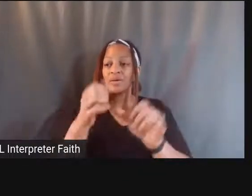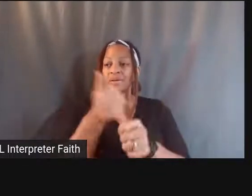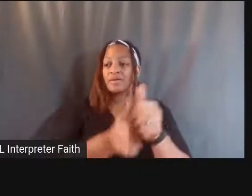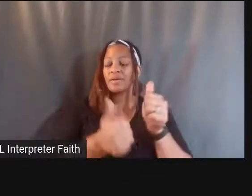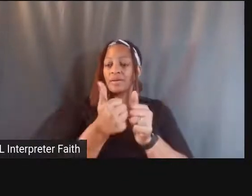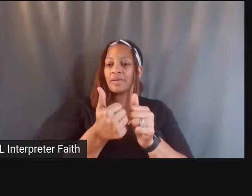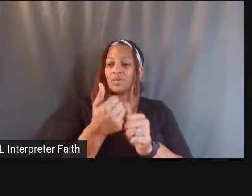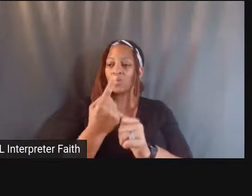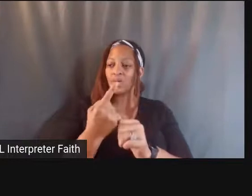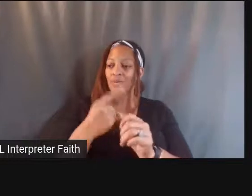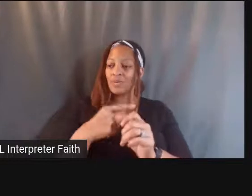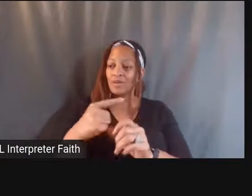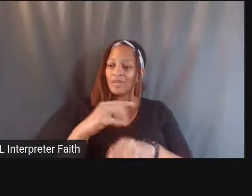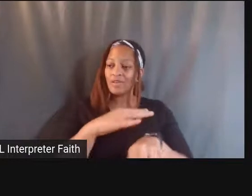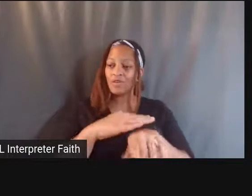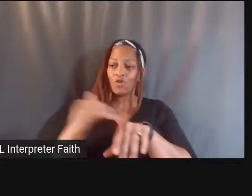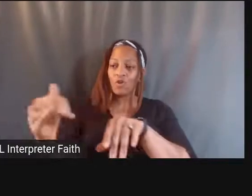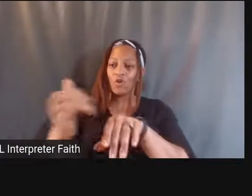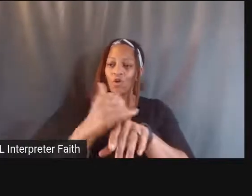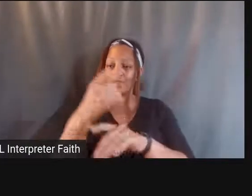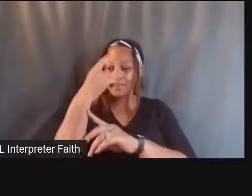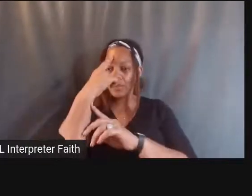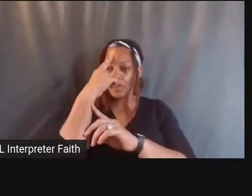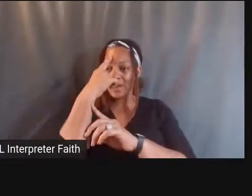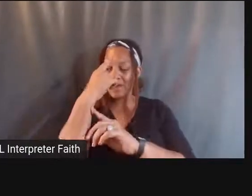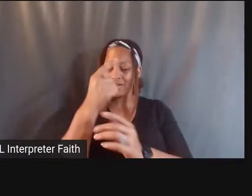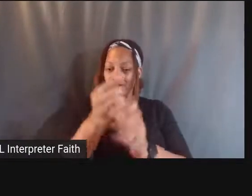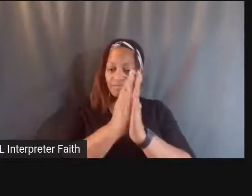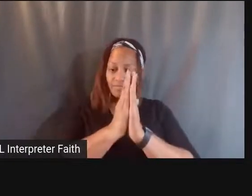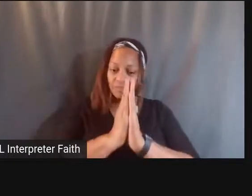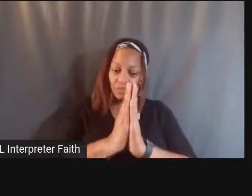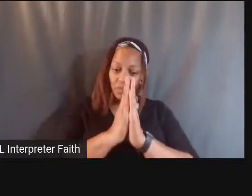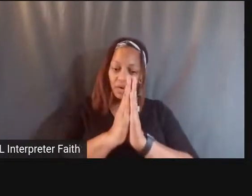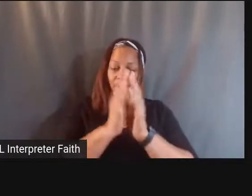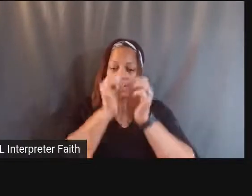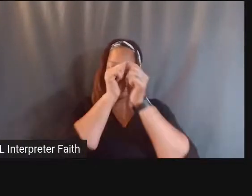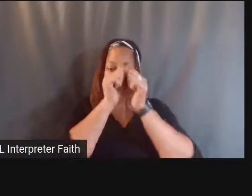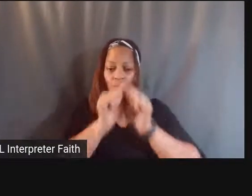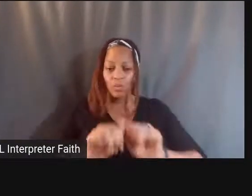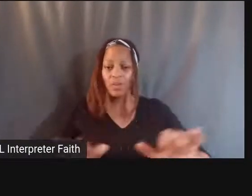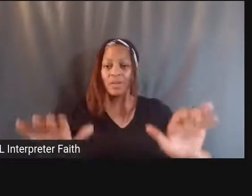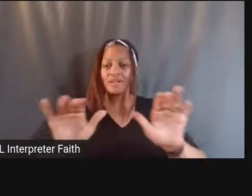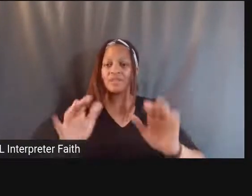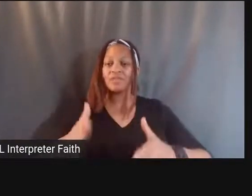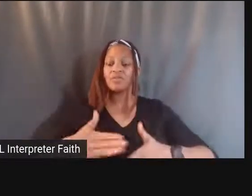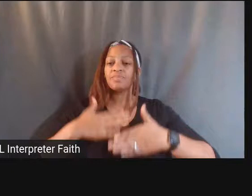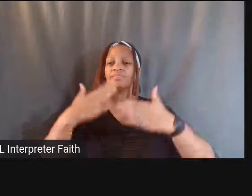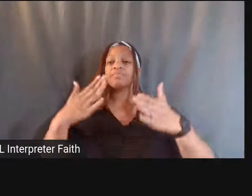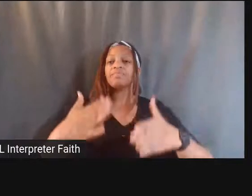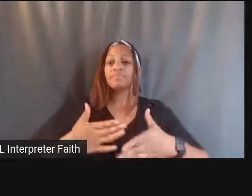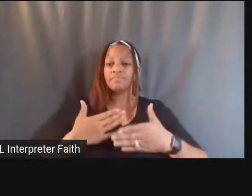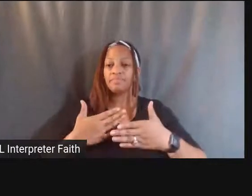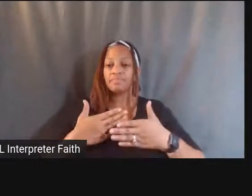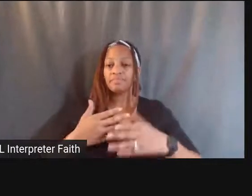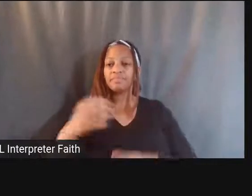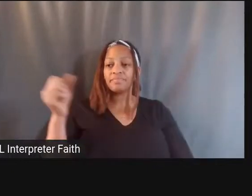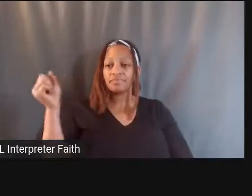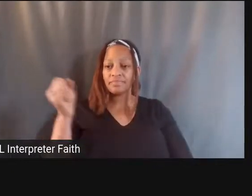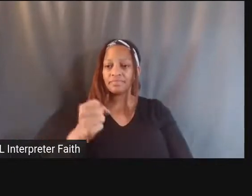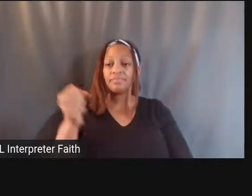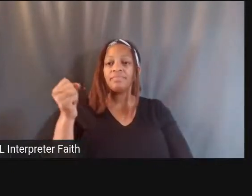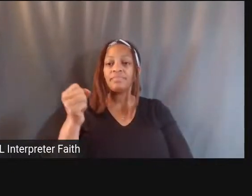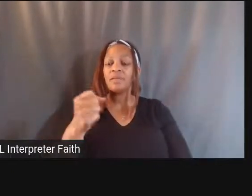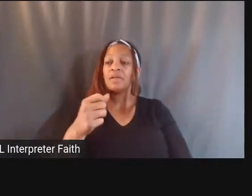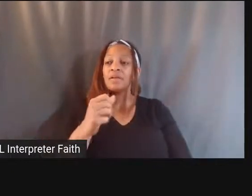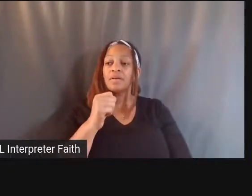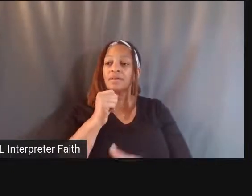mind, it is a prayer, it is a blessing, it is a joy. Not only